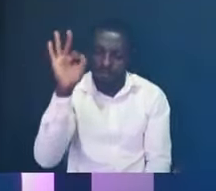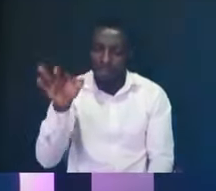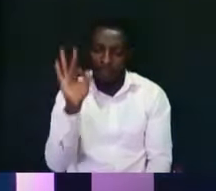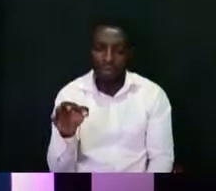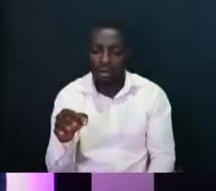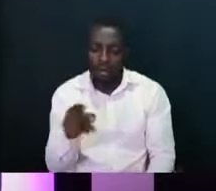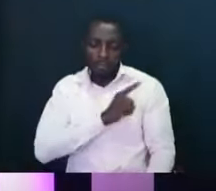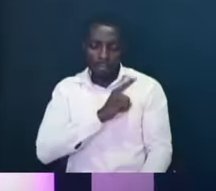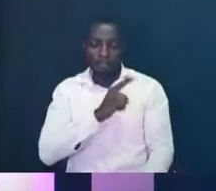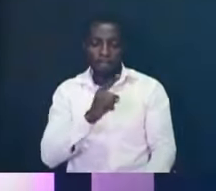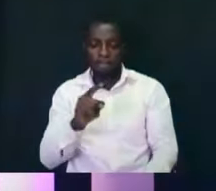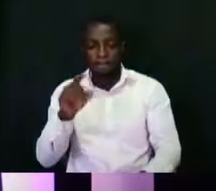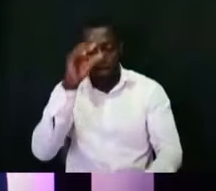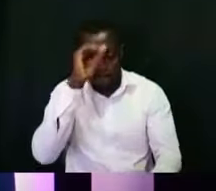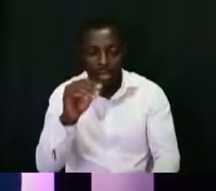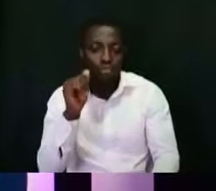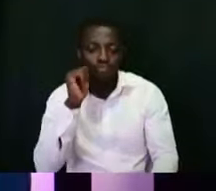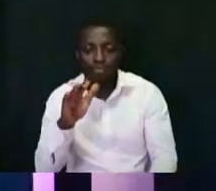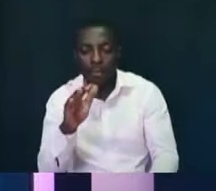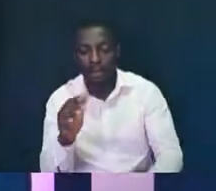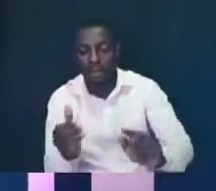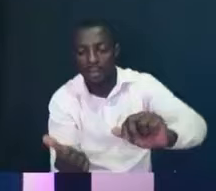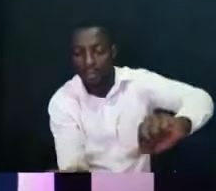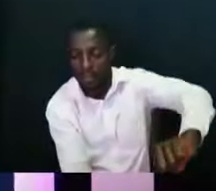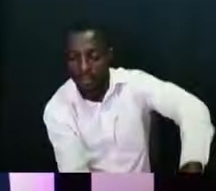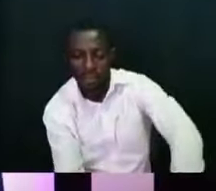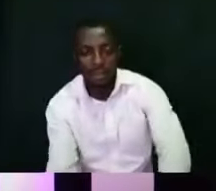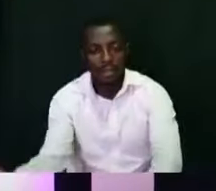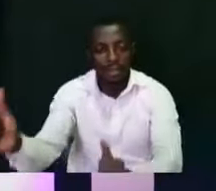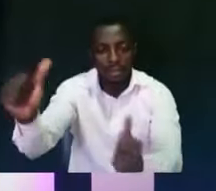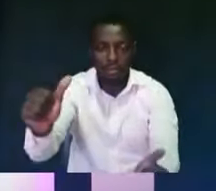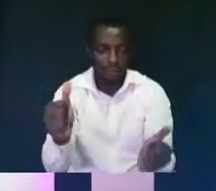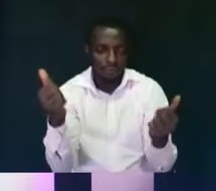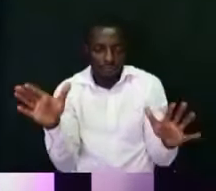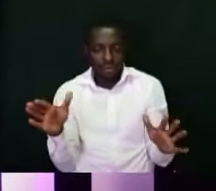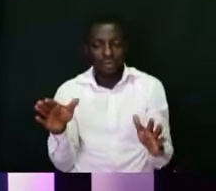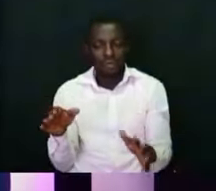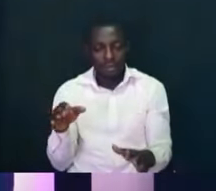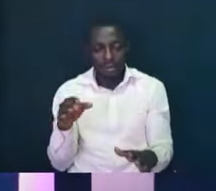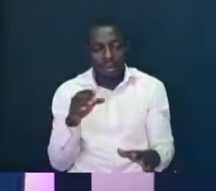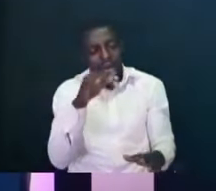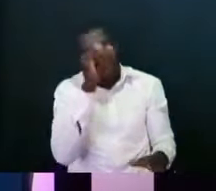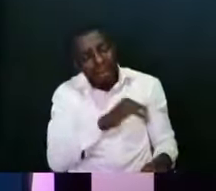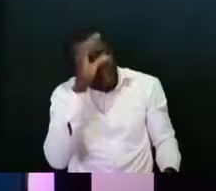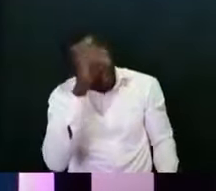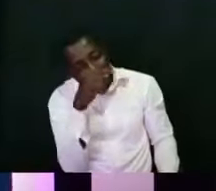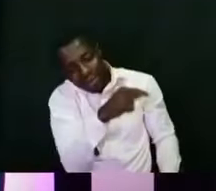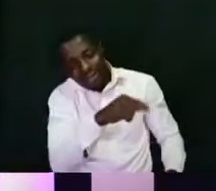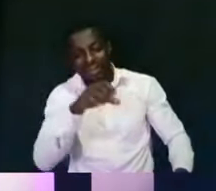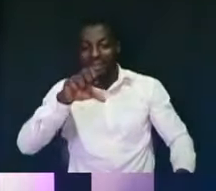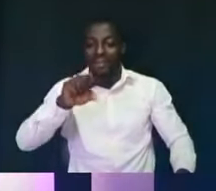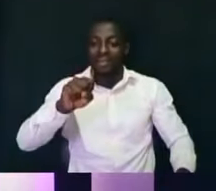mani ma both men and women. Mary mani ma ma wobon wesi. Simon himself. Na Simeon waranso. Or Simon himself.